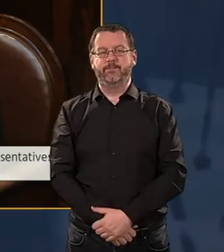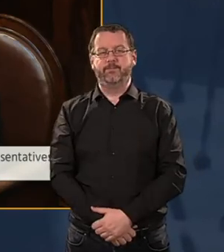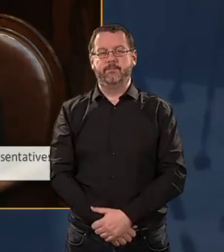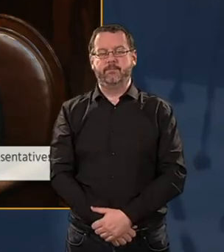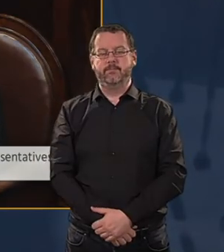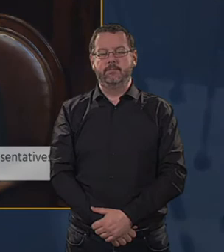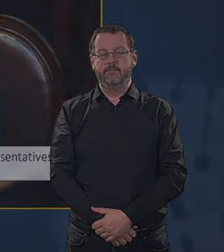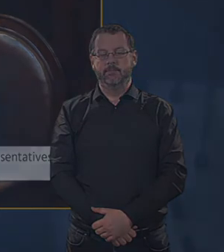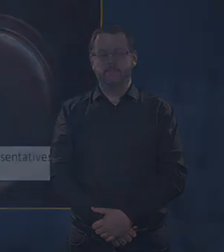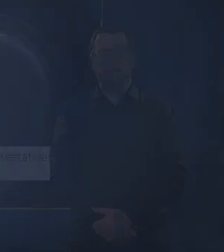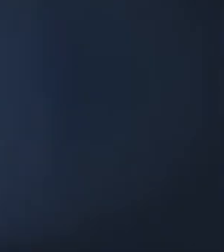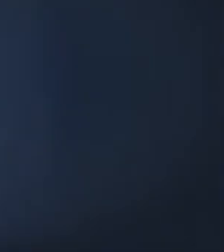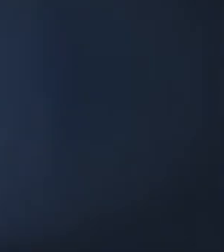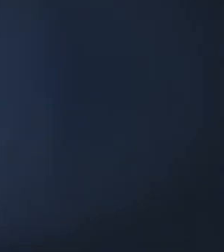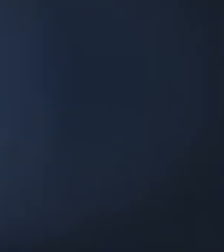announce the order of business for the week.